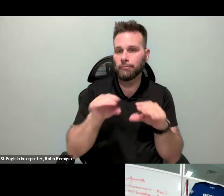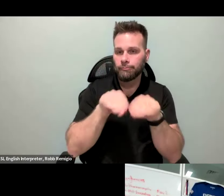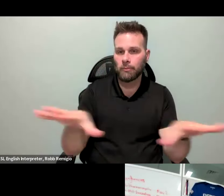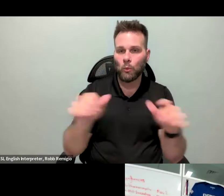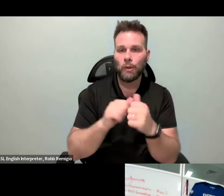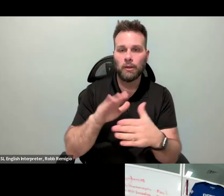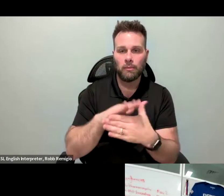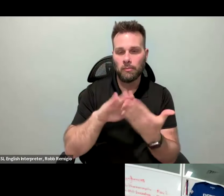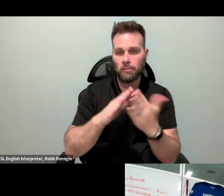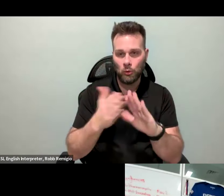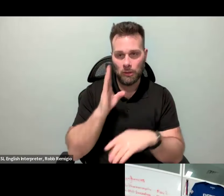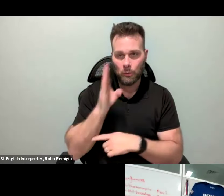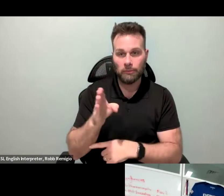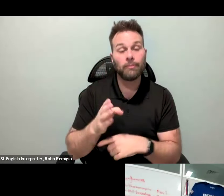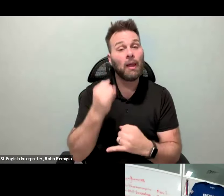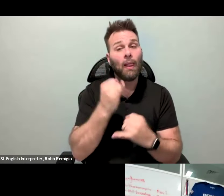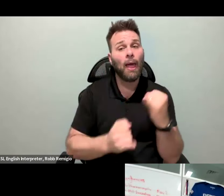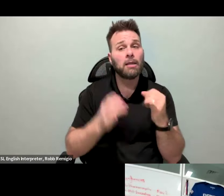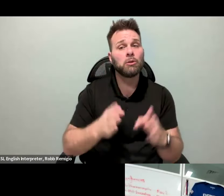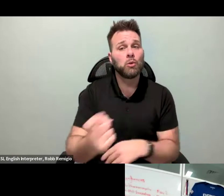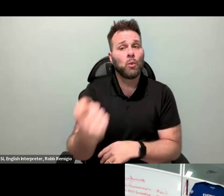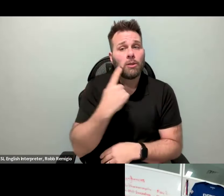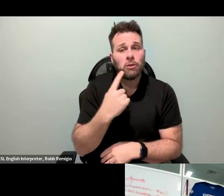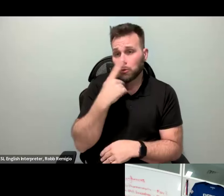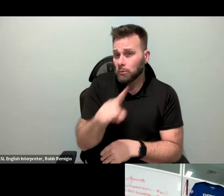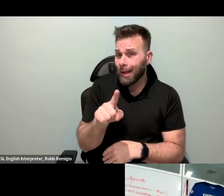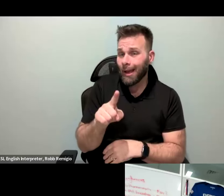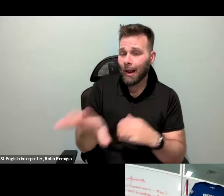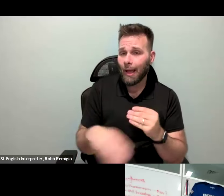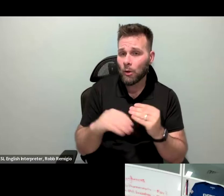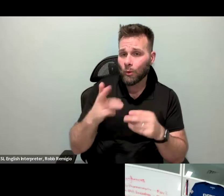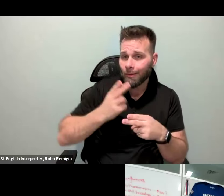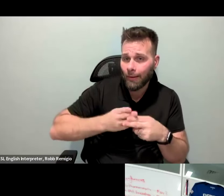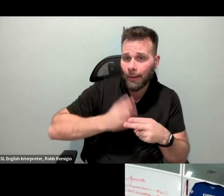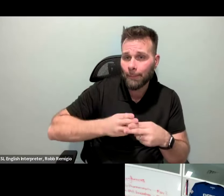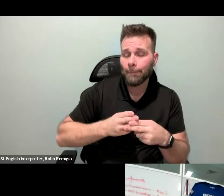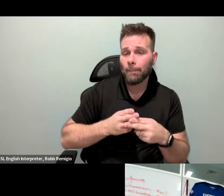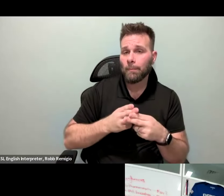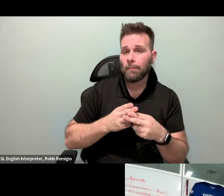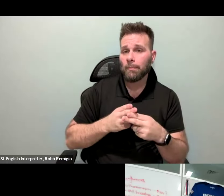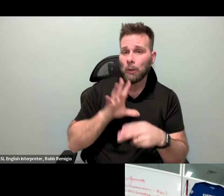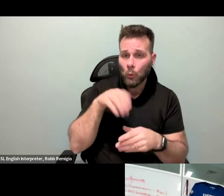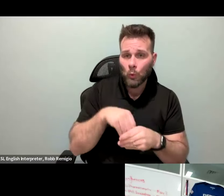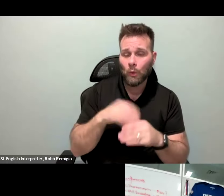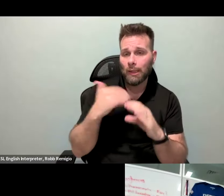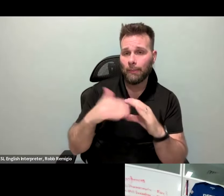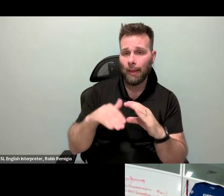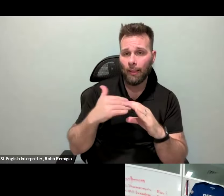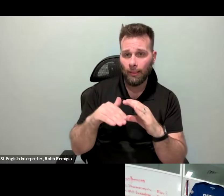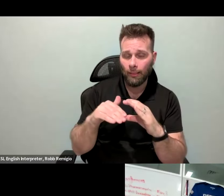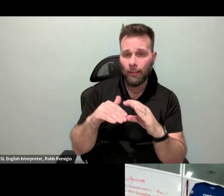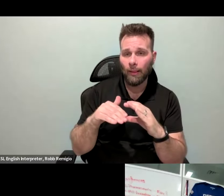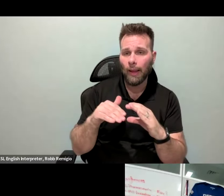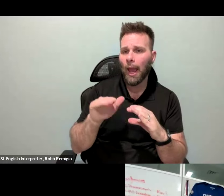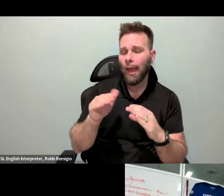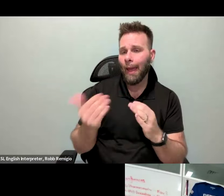asked the question, please put your name in the chat with your email and your